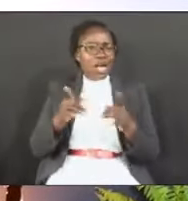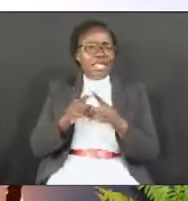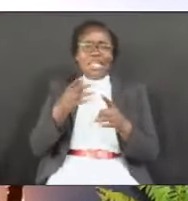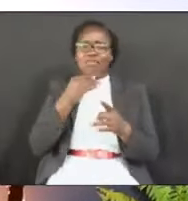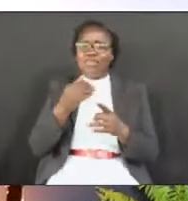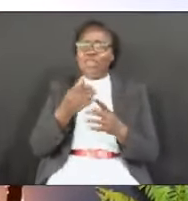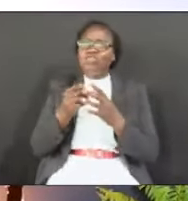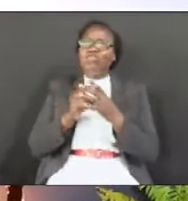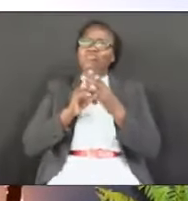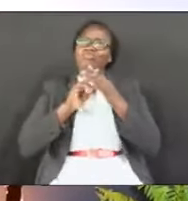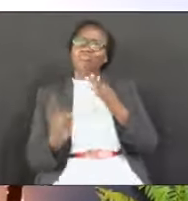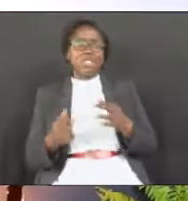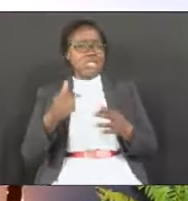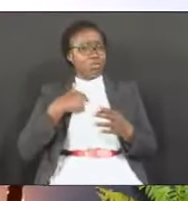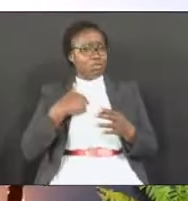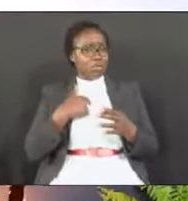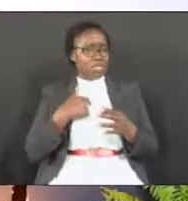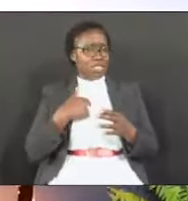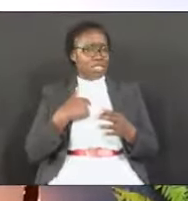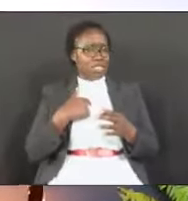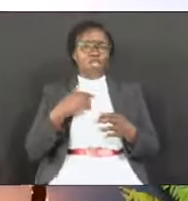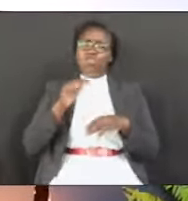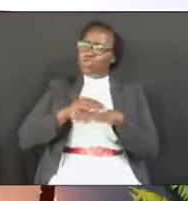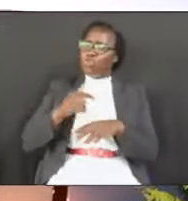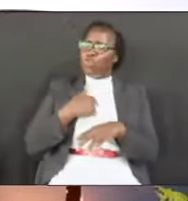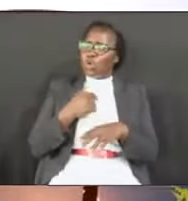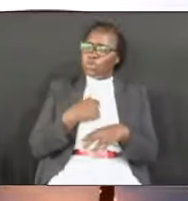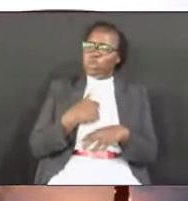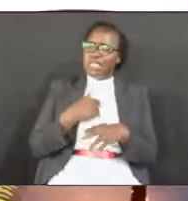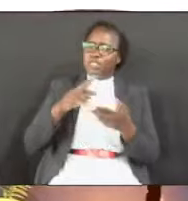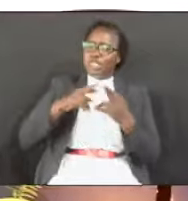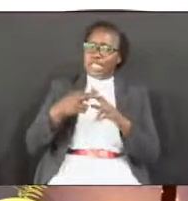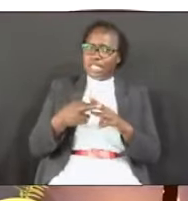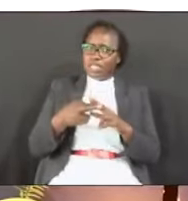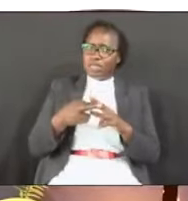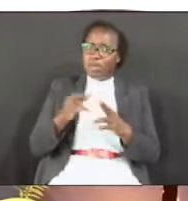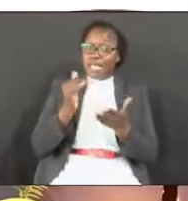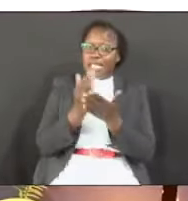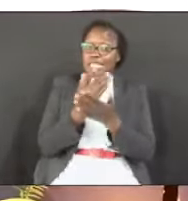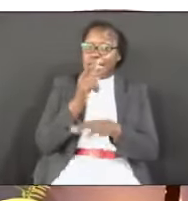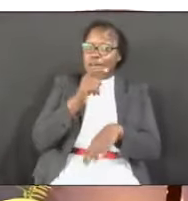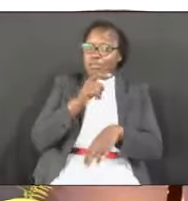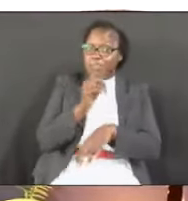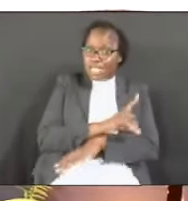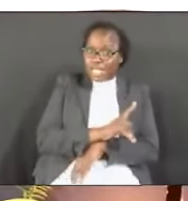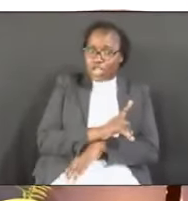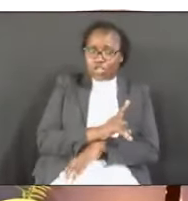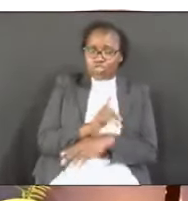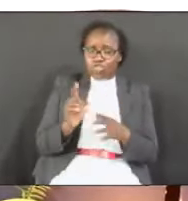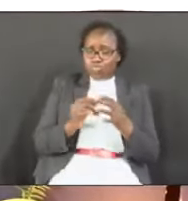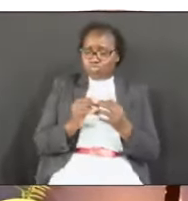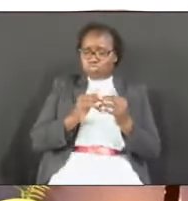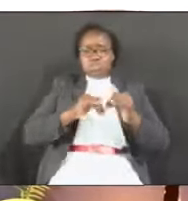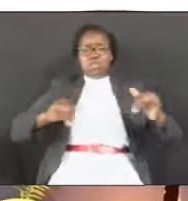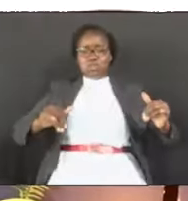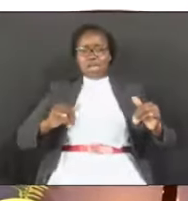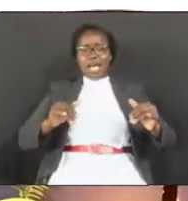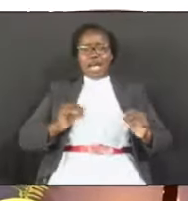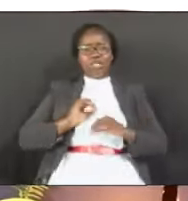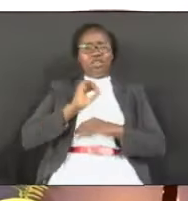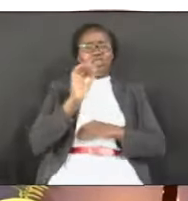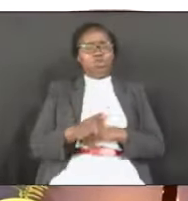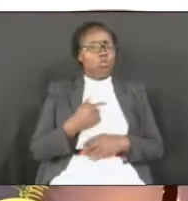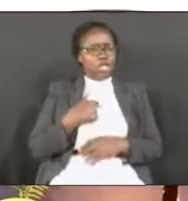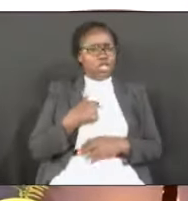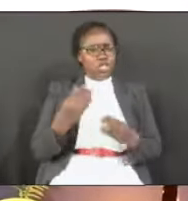disown me, God, in this way? Did you call me into this relationship that someday you may disown me and throw me in the wilderness? What